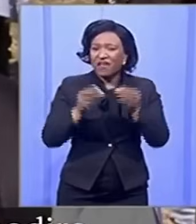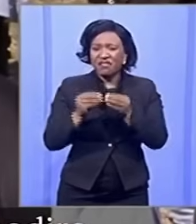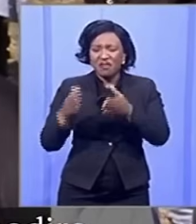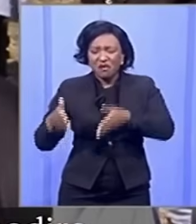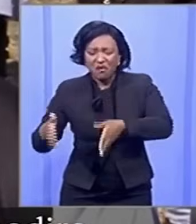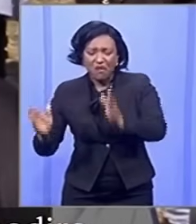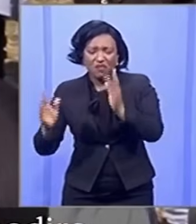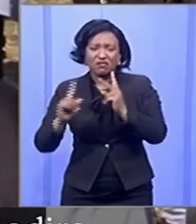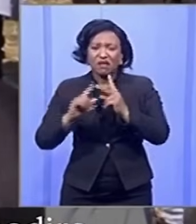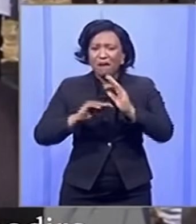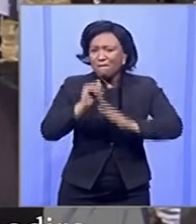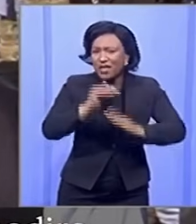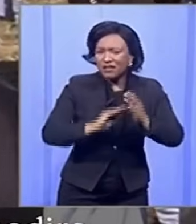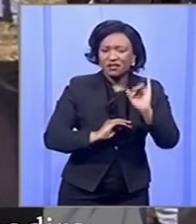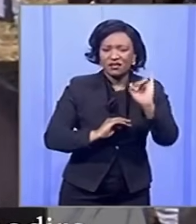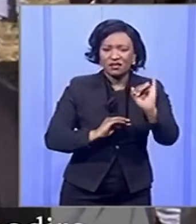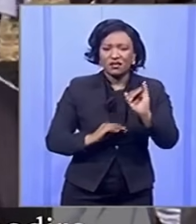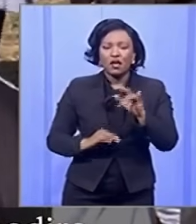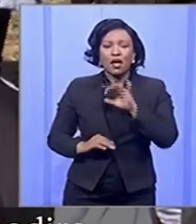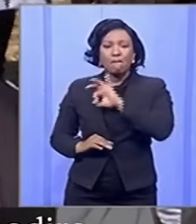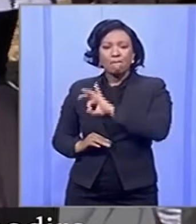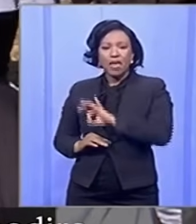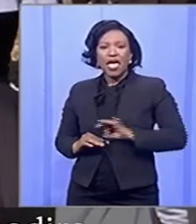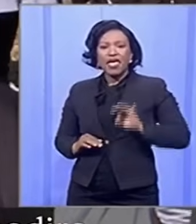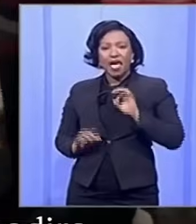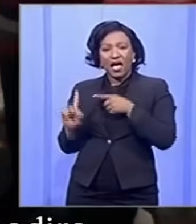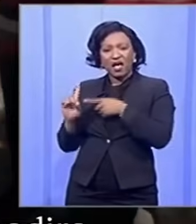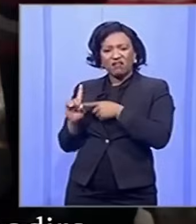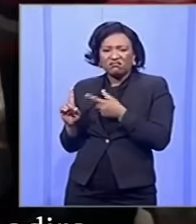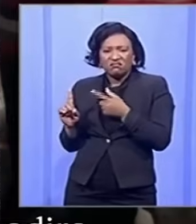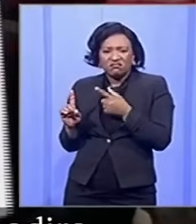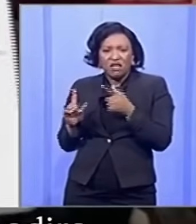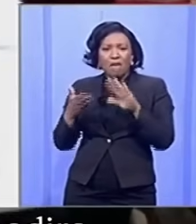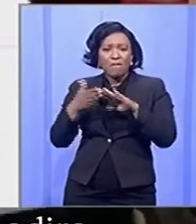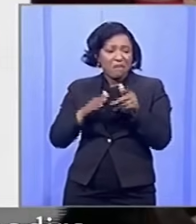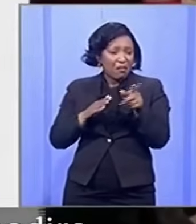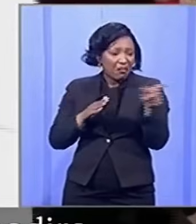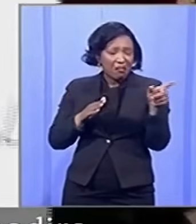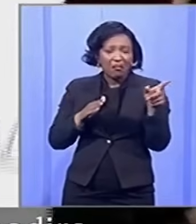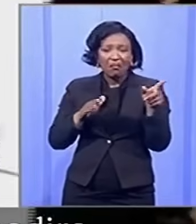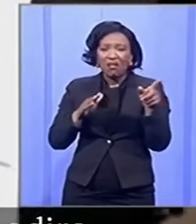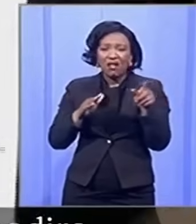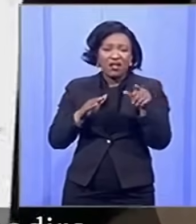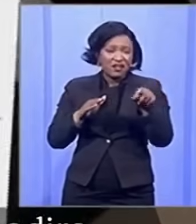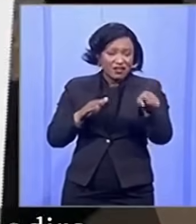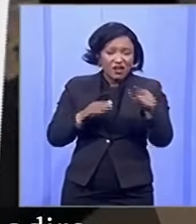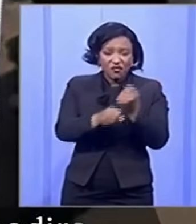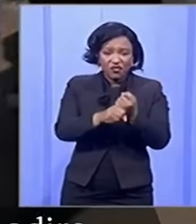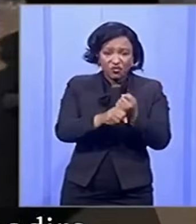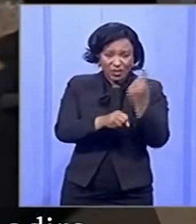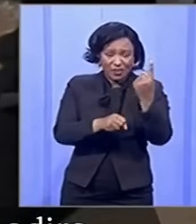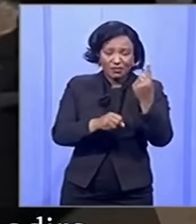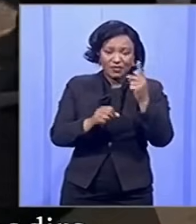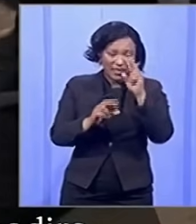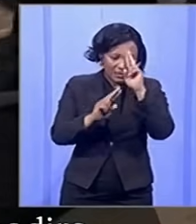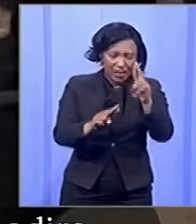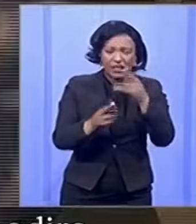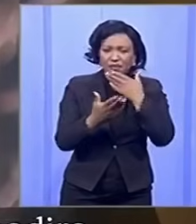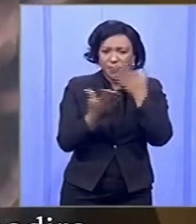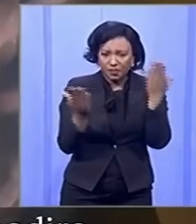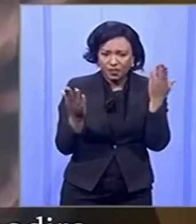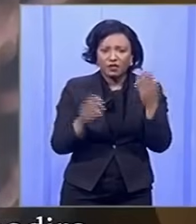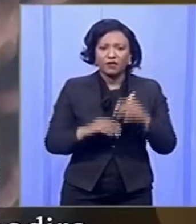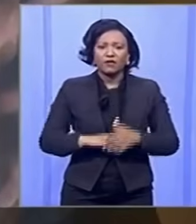not respect the citizens and the community. Ditopo tsa bone di tlhamaletse. A review of the